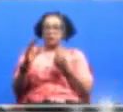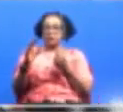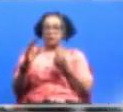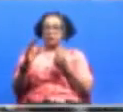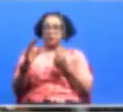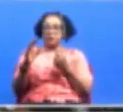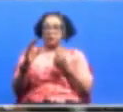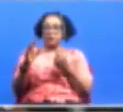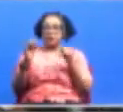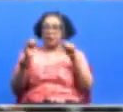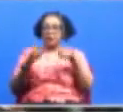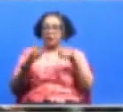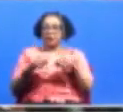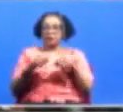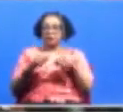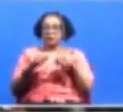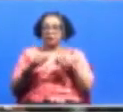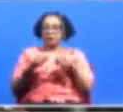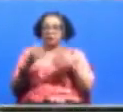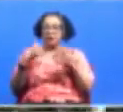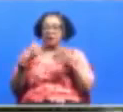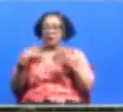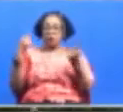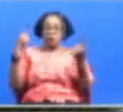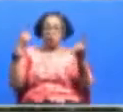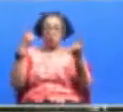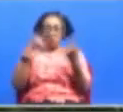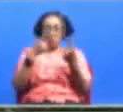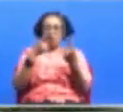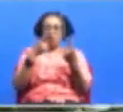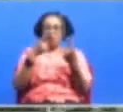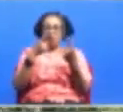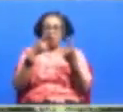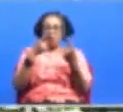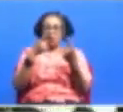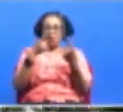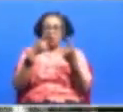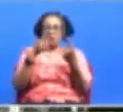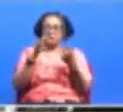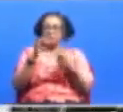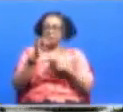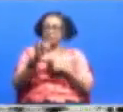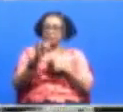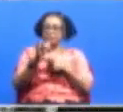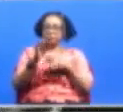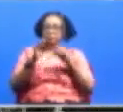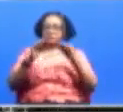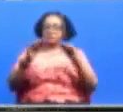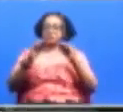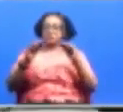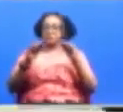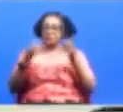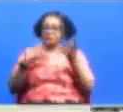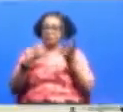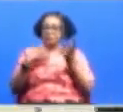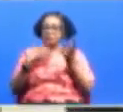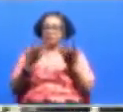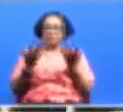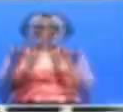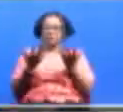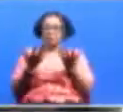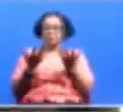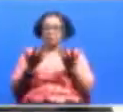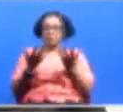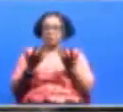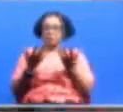I can set a goal and just focus on it. With no centralized camp, what does training for races look like? I